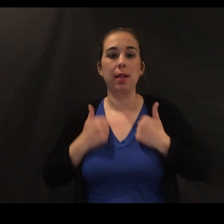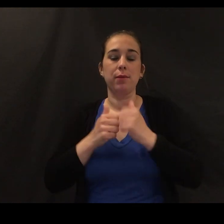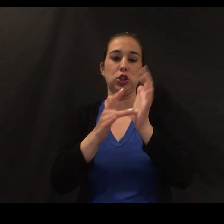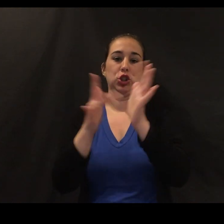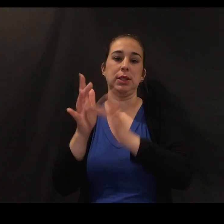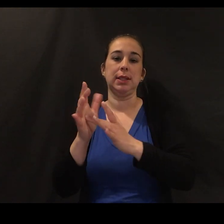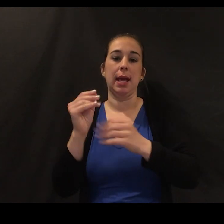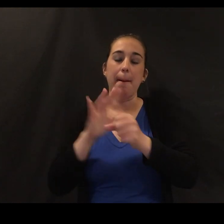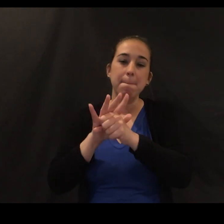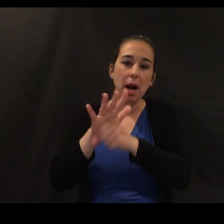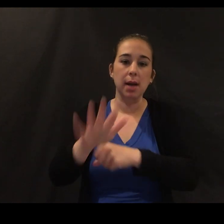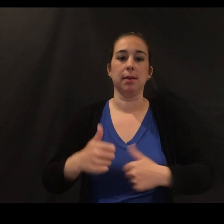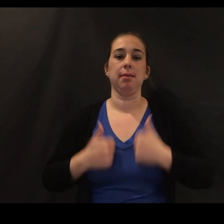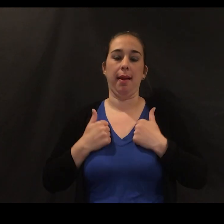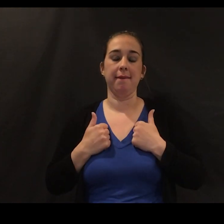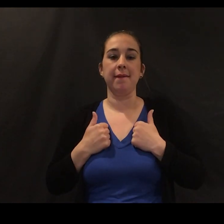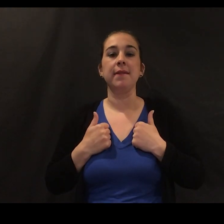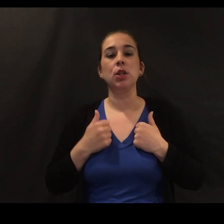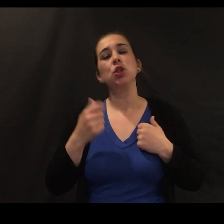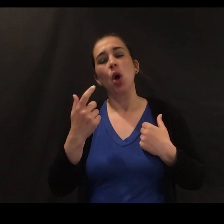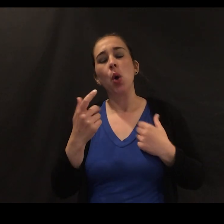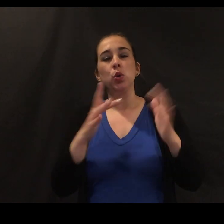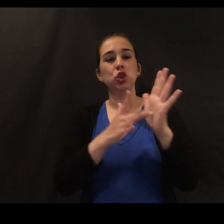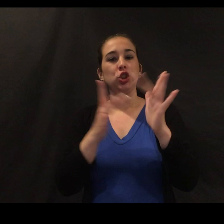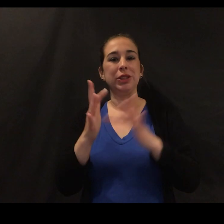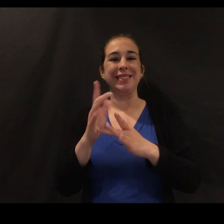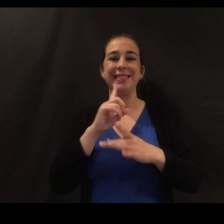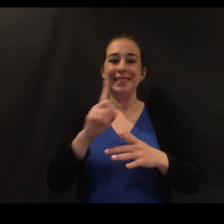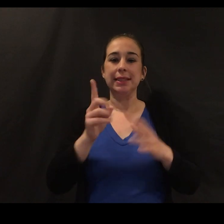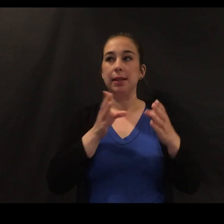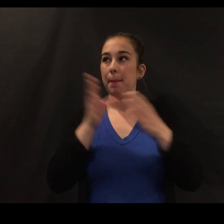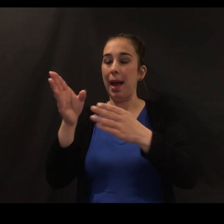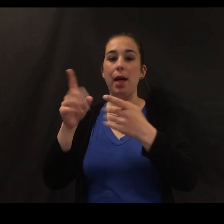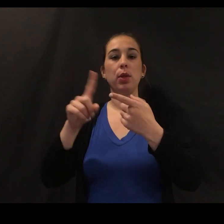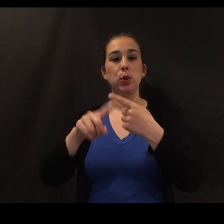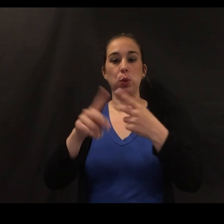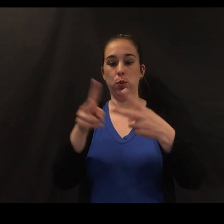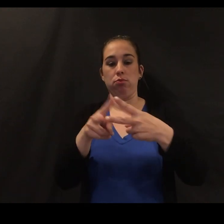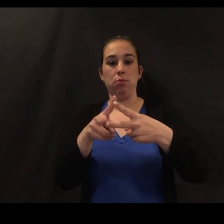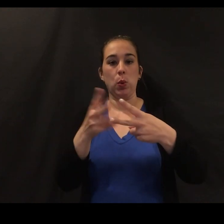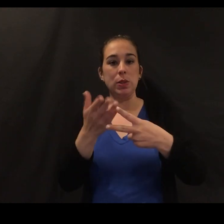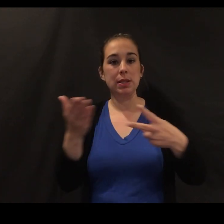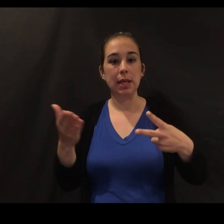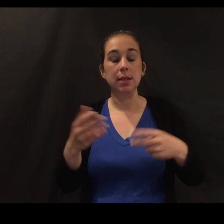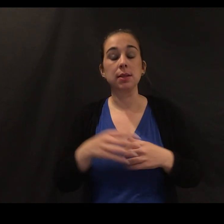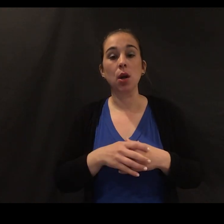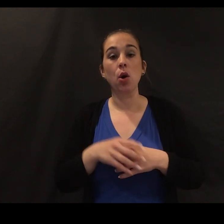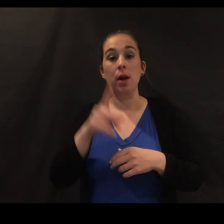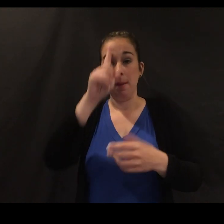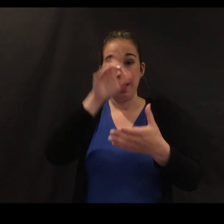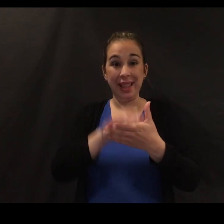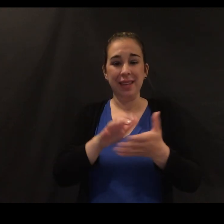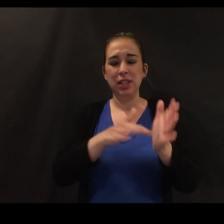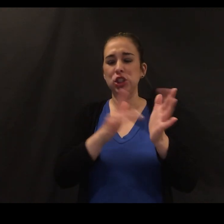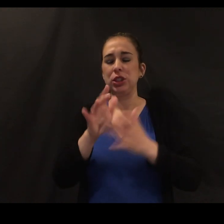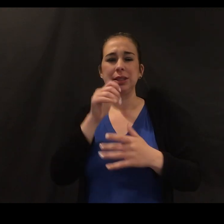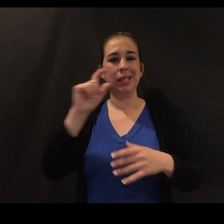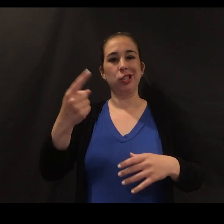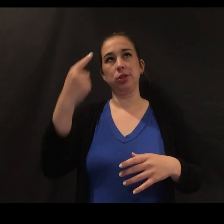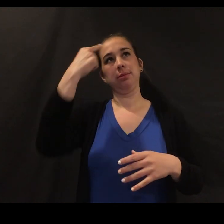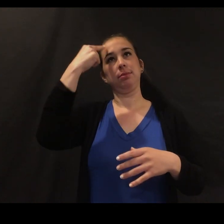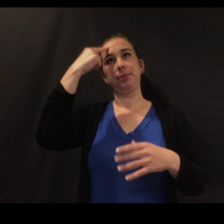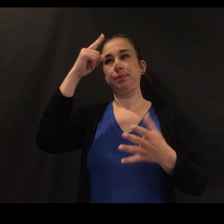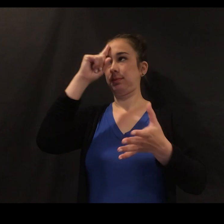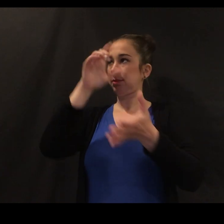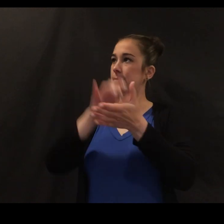in Jesus. And so Jesus is the pathway to both of those things. Believing in Jesus is more than just a mental assent that you believe He was